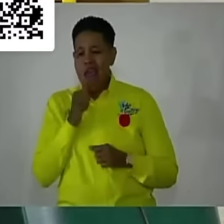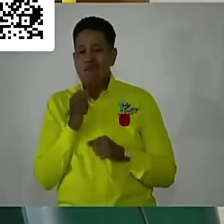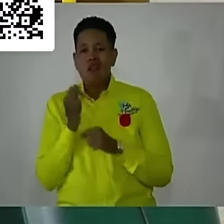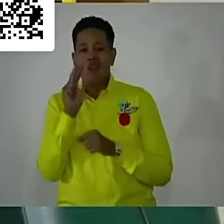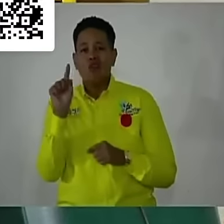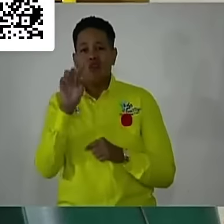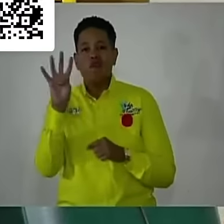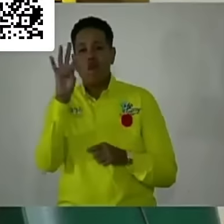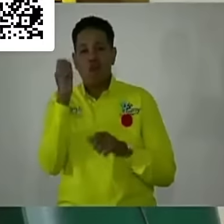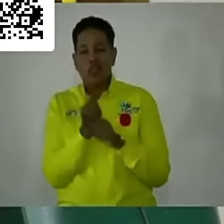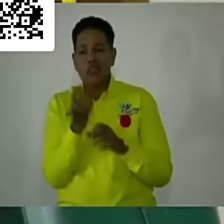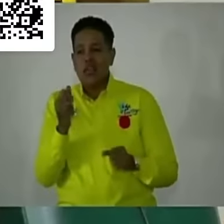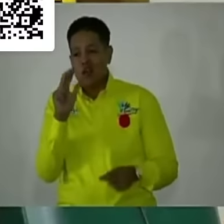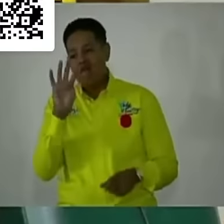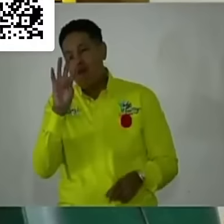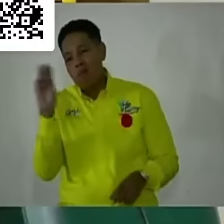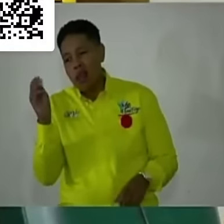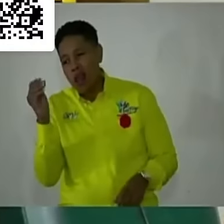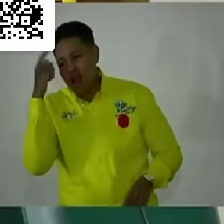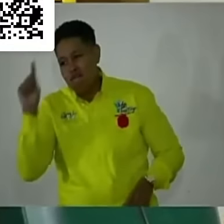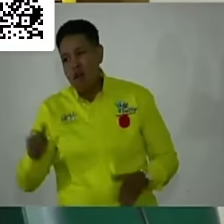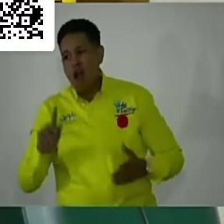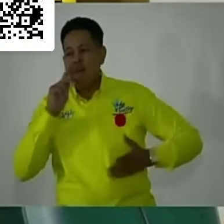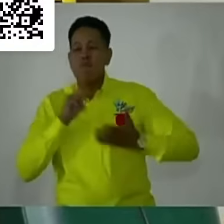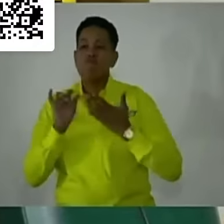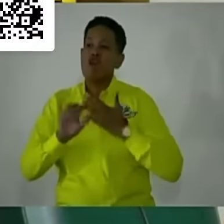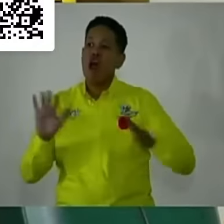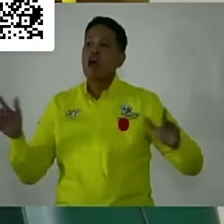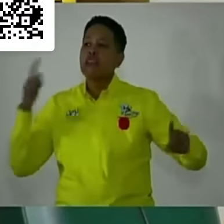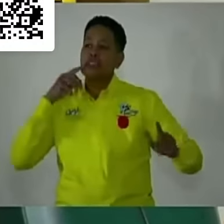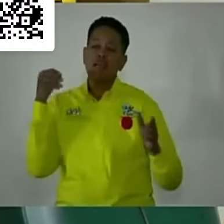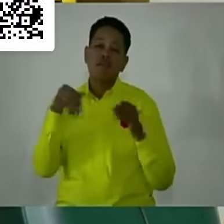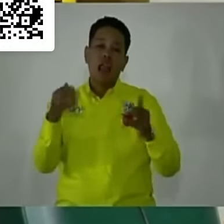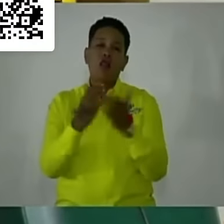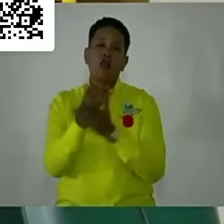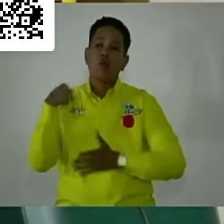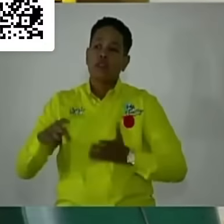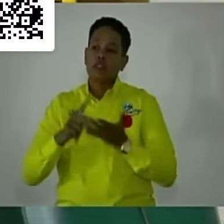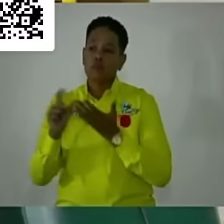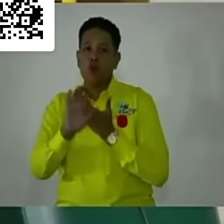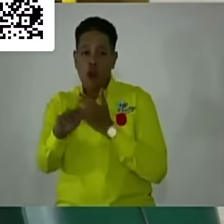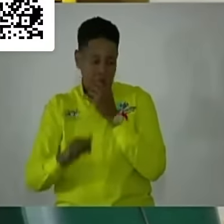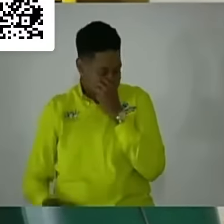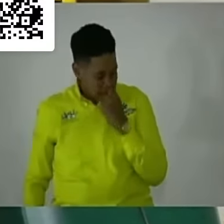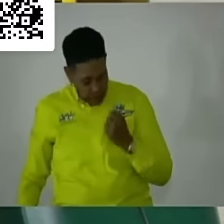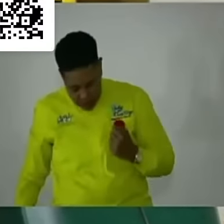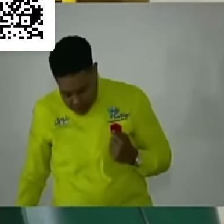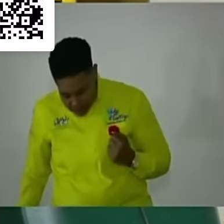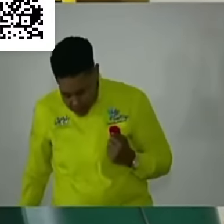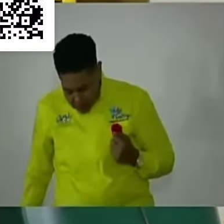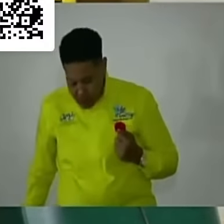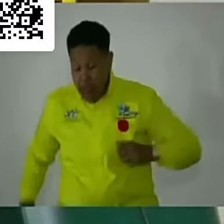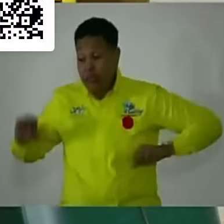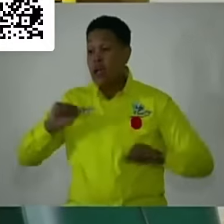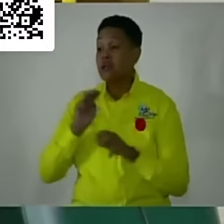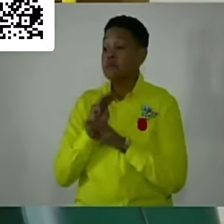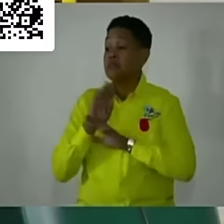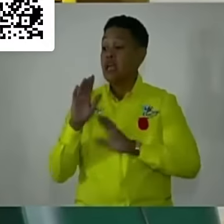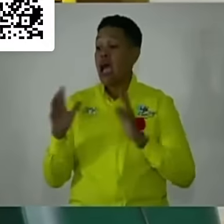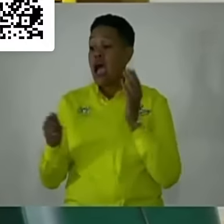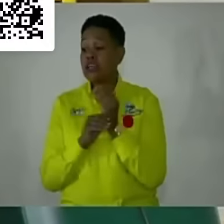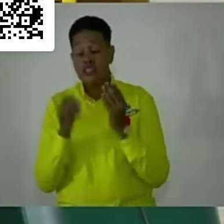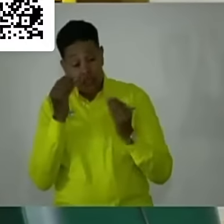years for projects financed through this program? Can the minister also